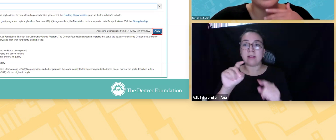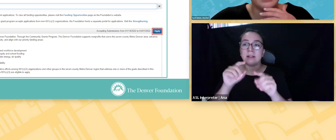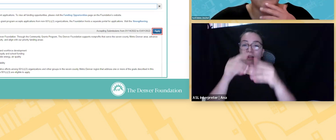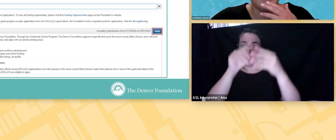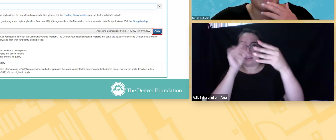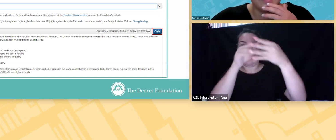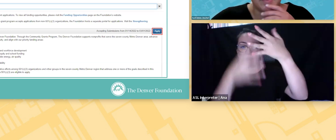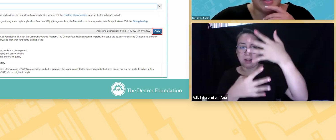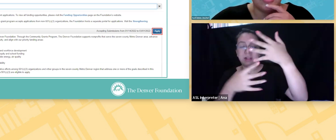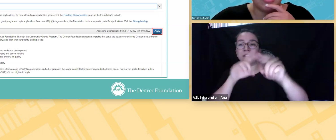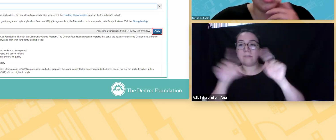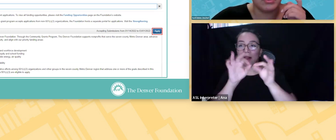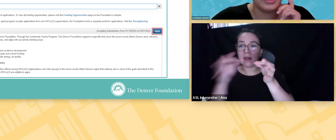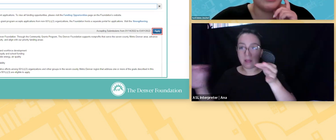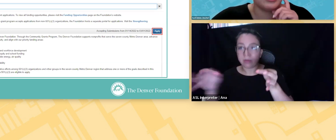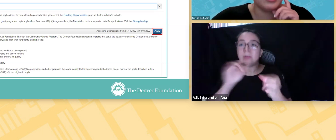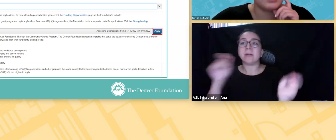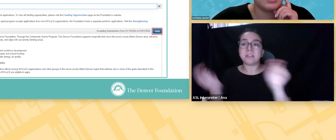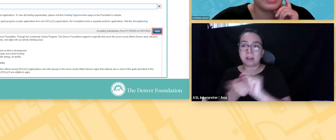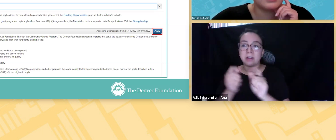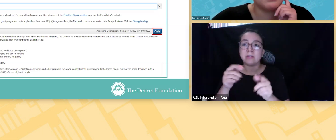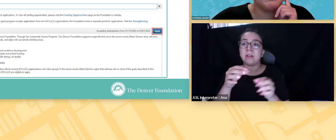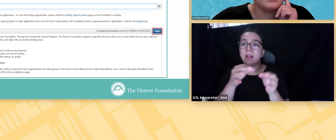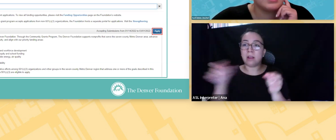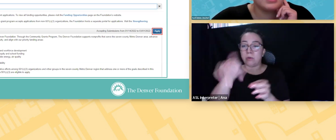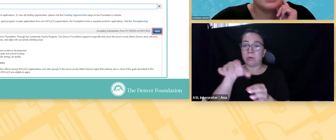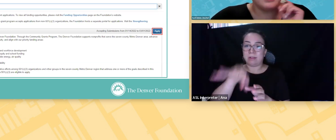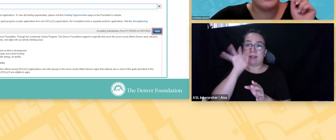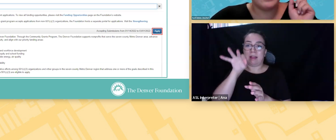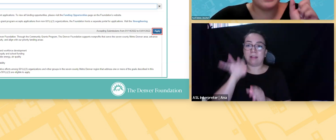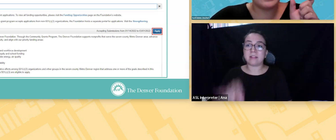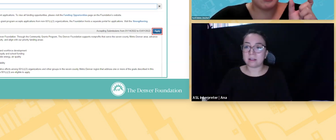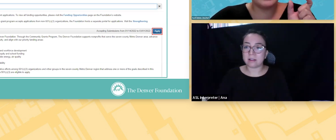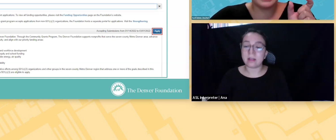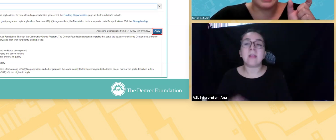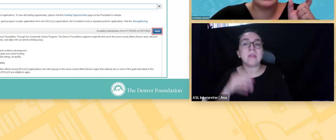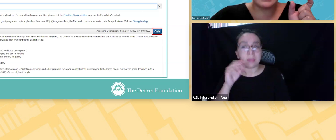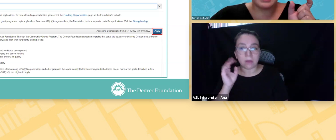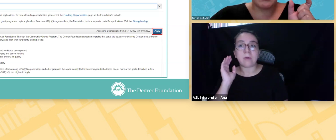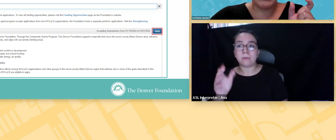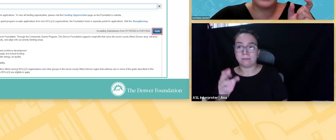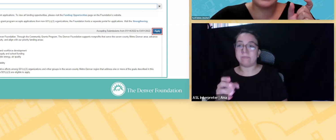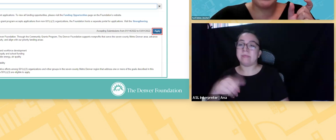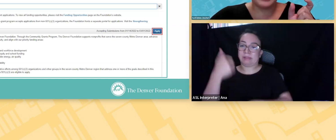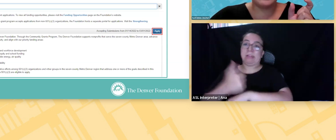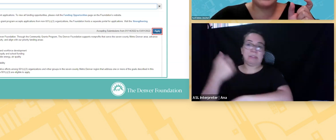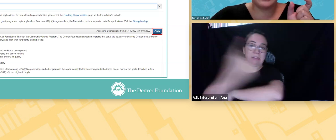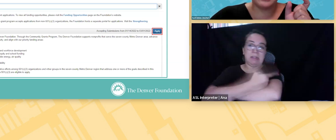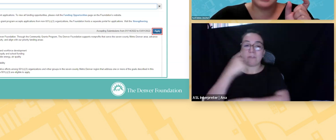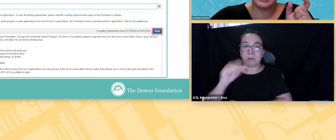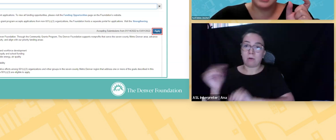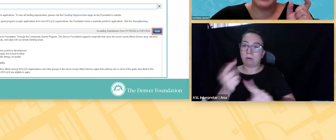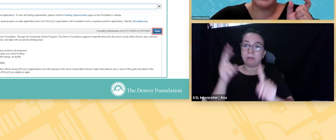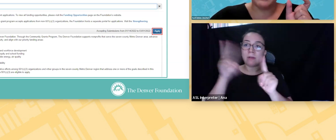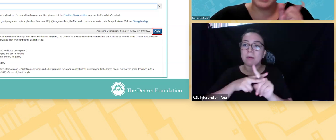it'll translate everything on the page to the language that you select. There is a hard deadline set on all of these applications. So